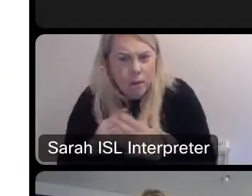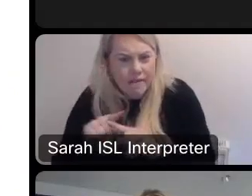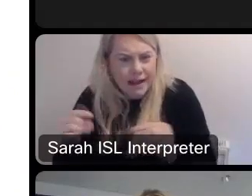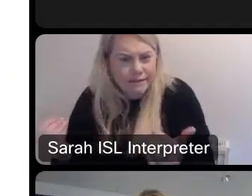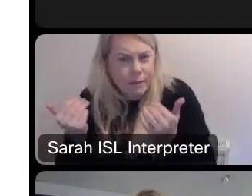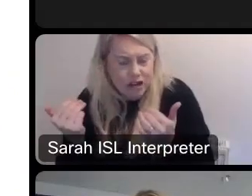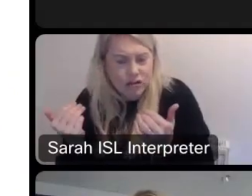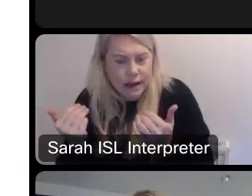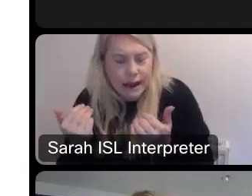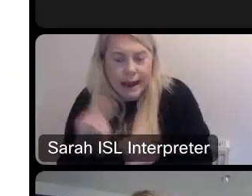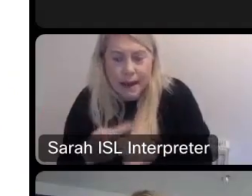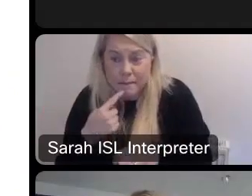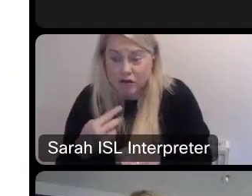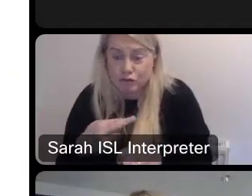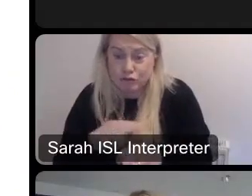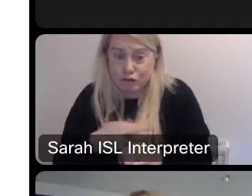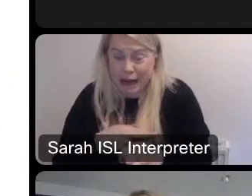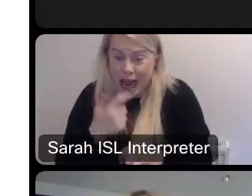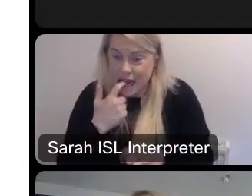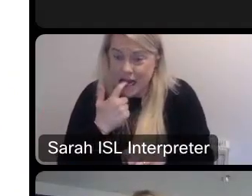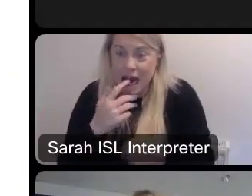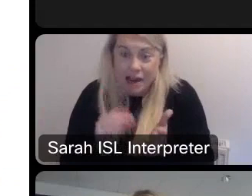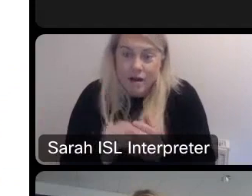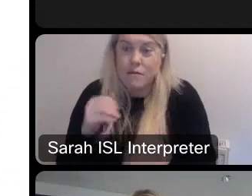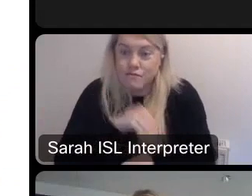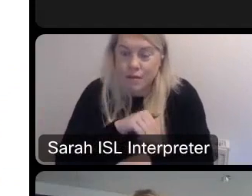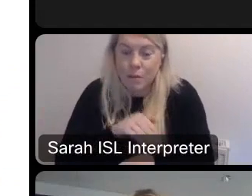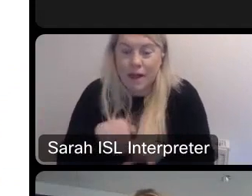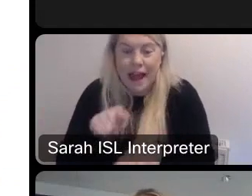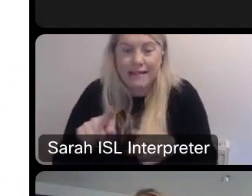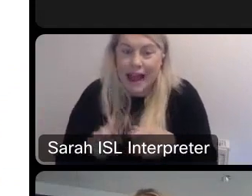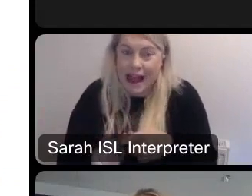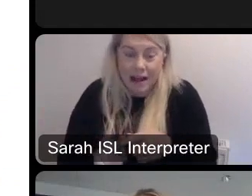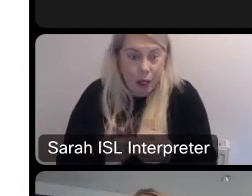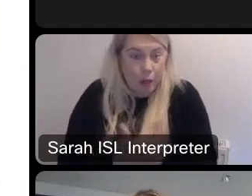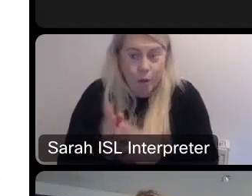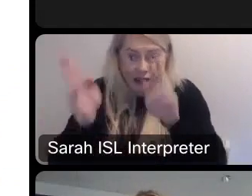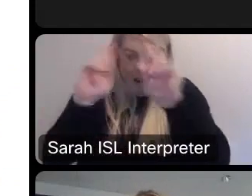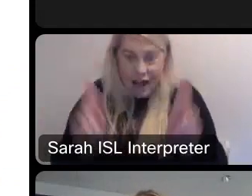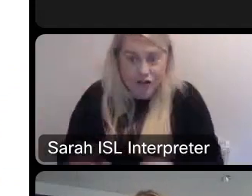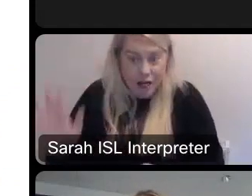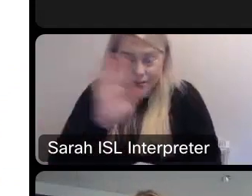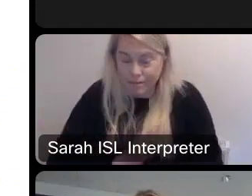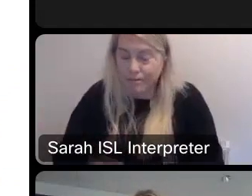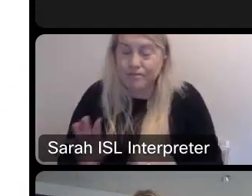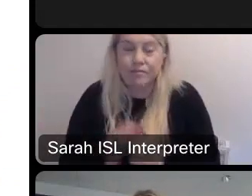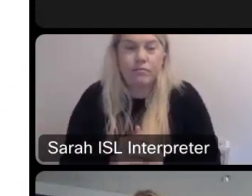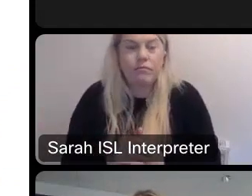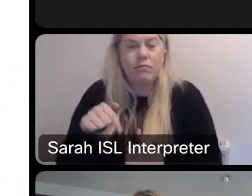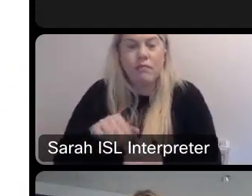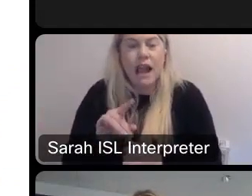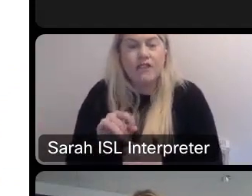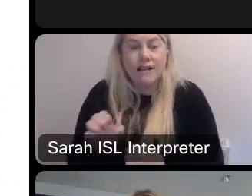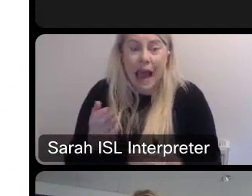is a real problem and it is a real challenge internationally. In the HSE, staff are our biggest and